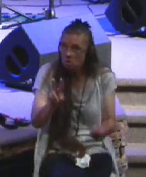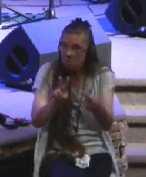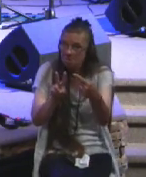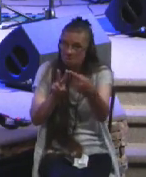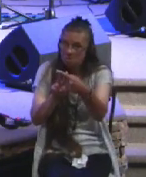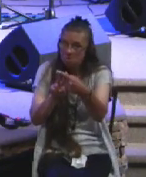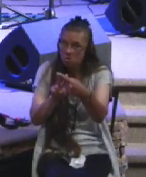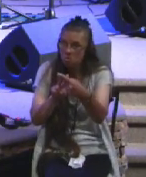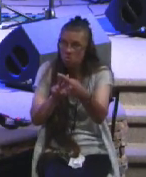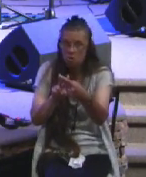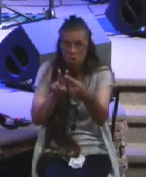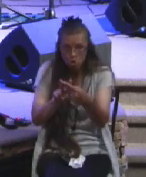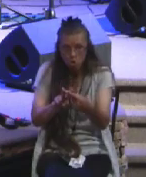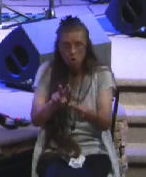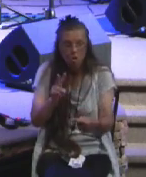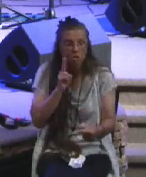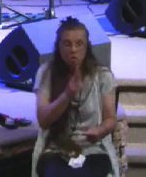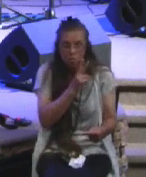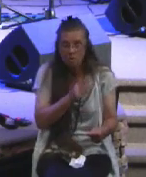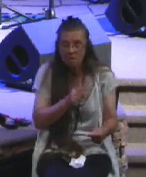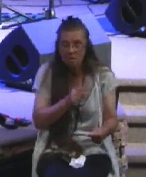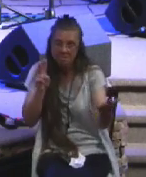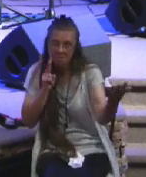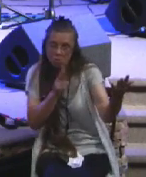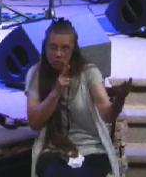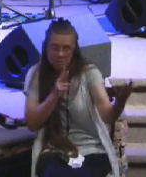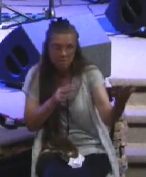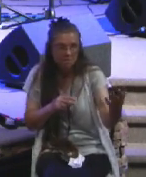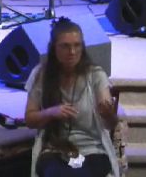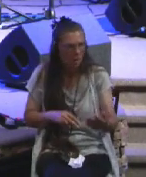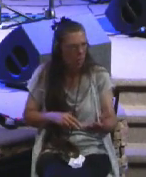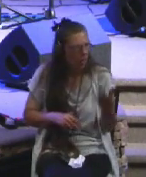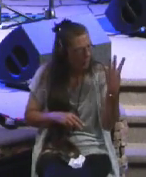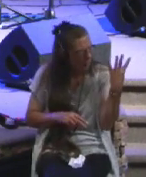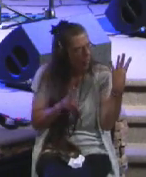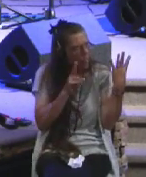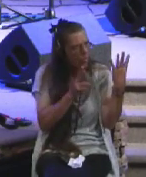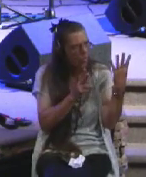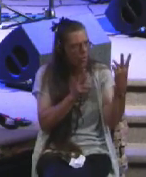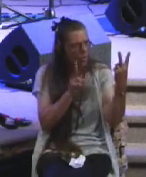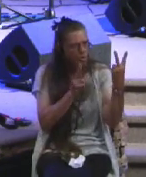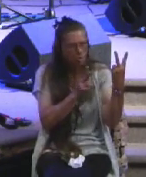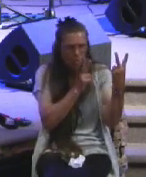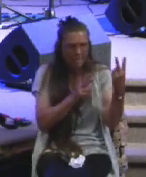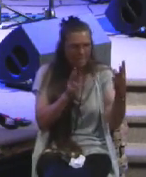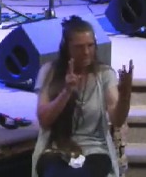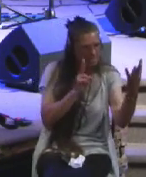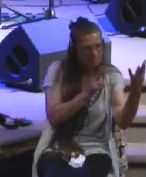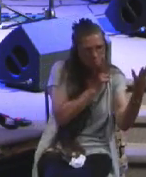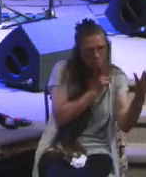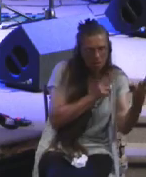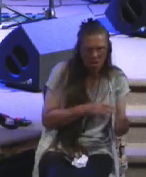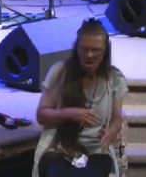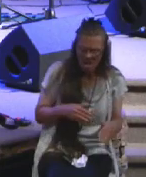she had two sets of twins. Four children to this one young mother eaten up in